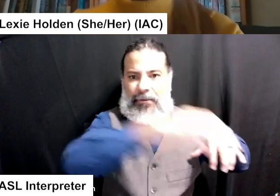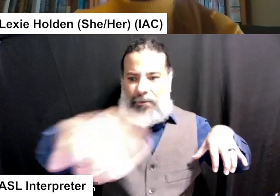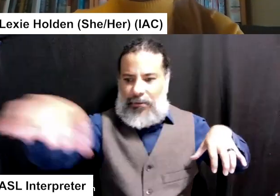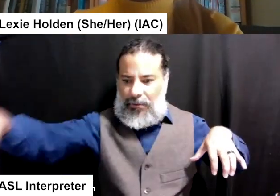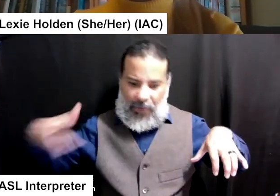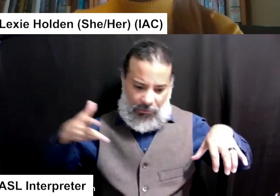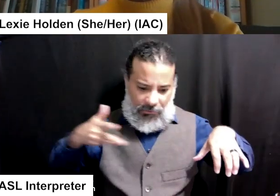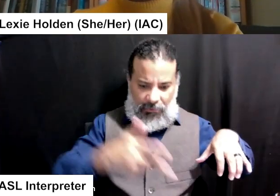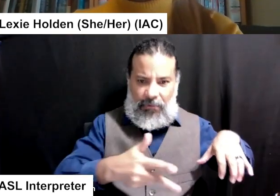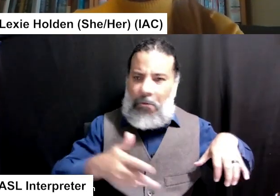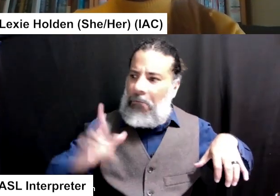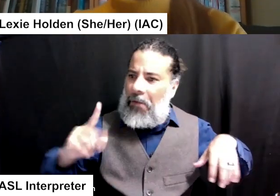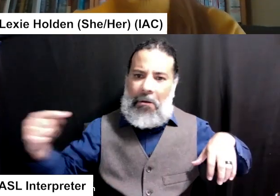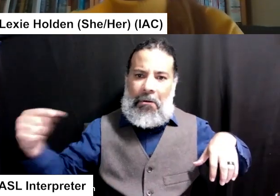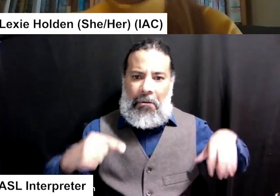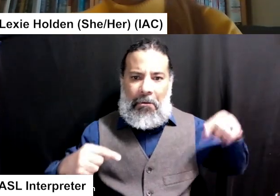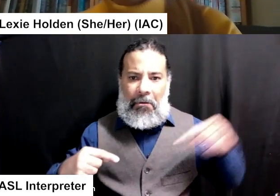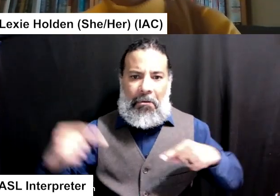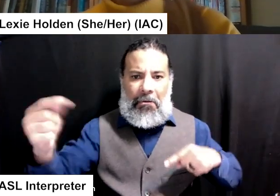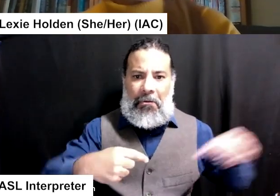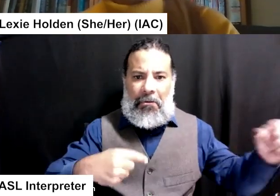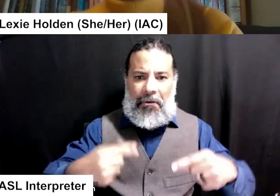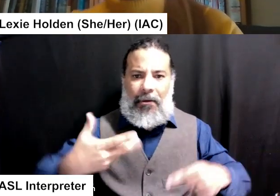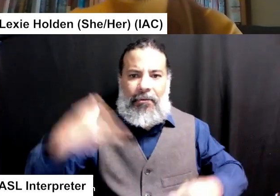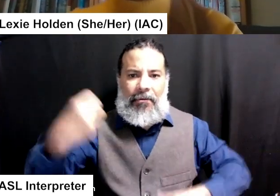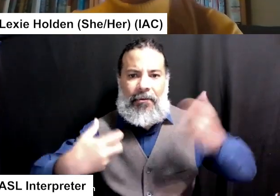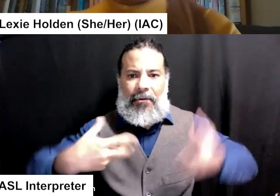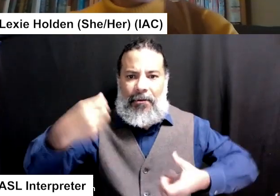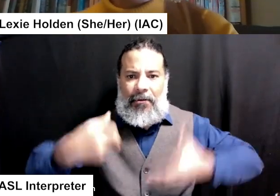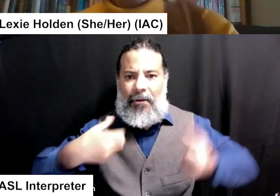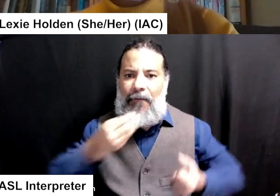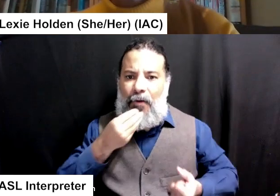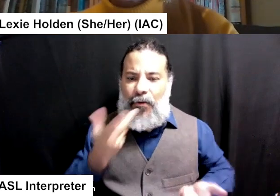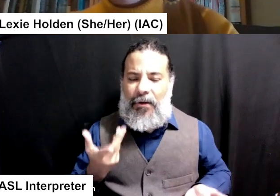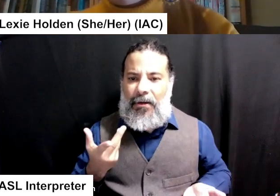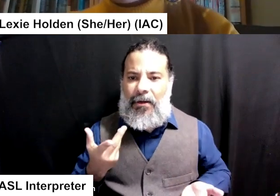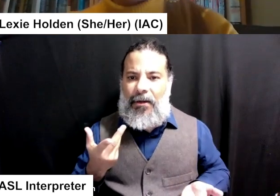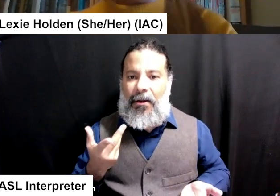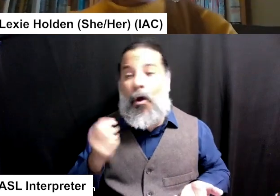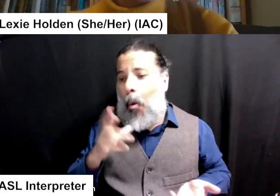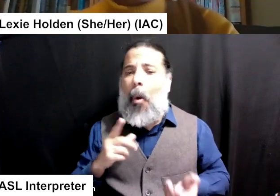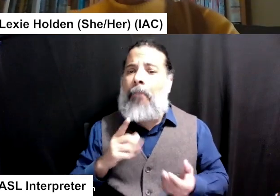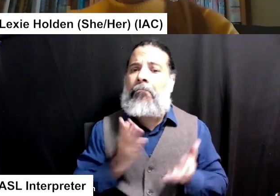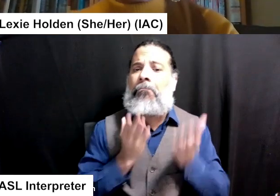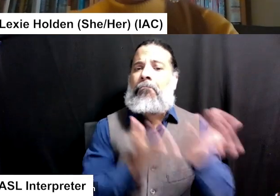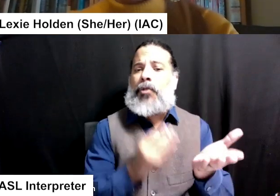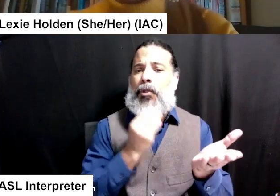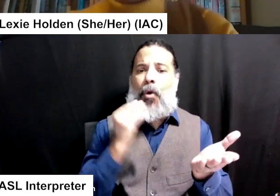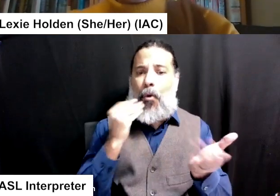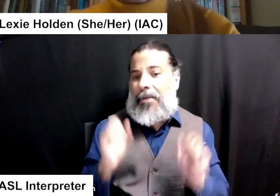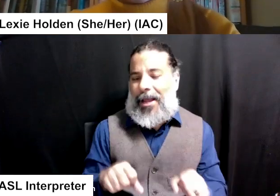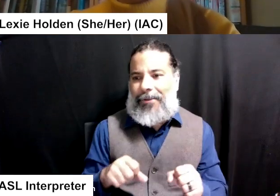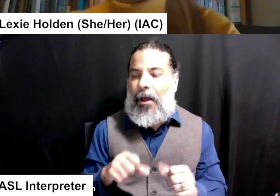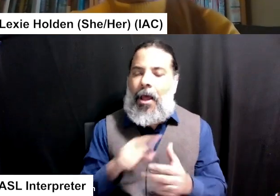or remotely located, and they can come there to get it as well, or again, do the home distribution as well. So I think that's